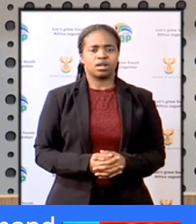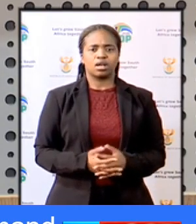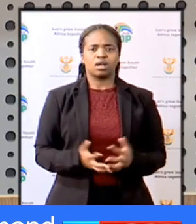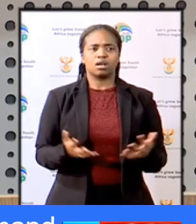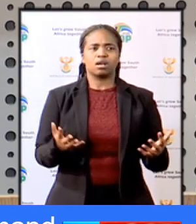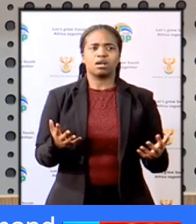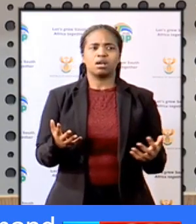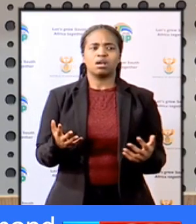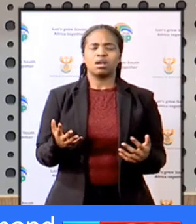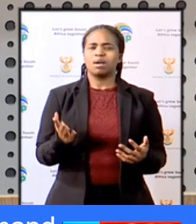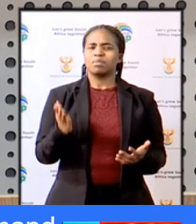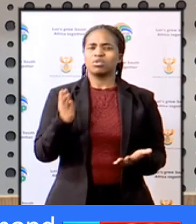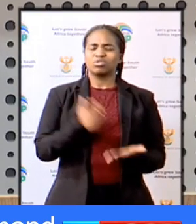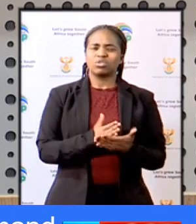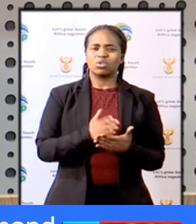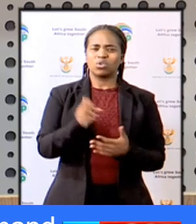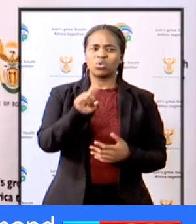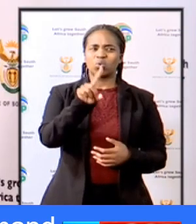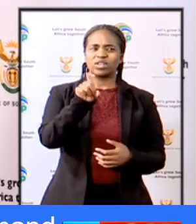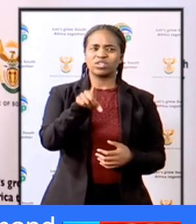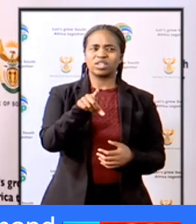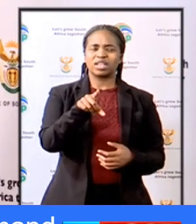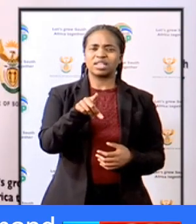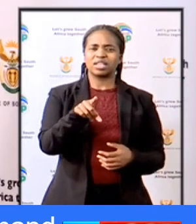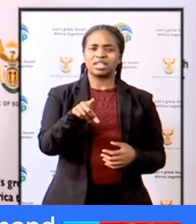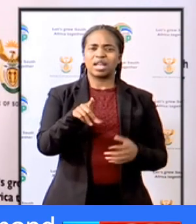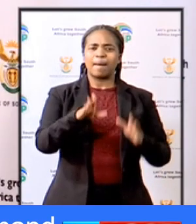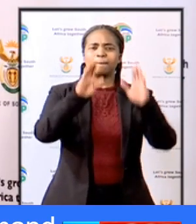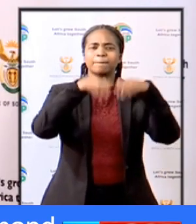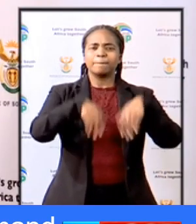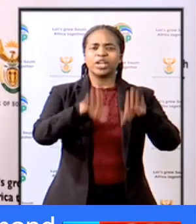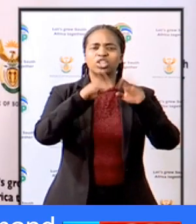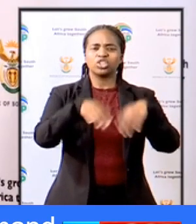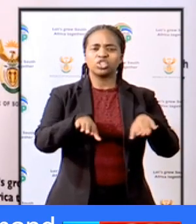There was, I don't know what the question on parks and beaches.